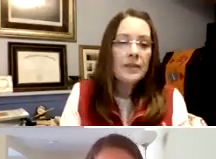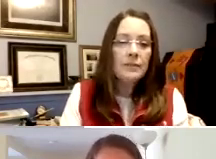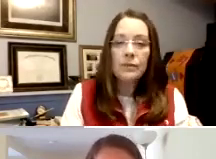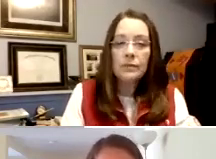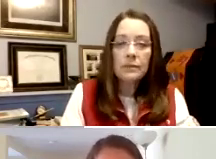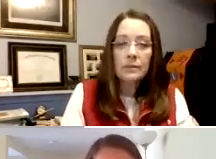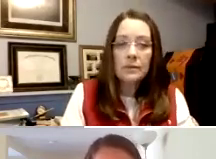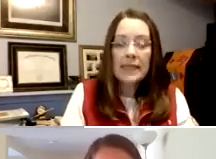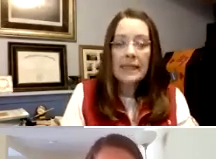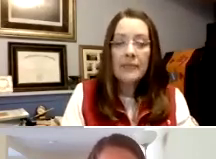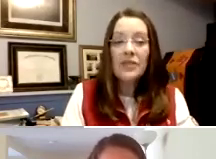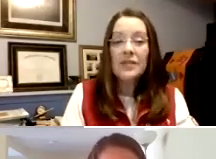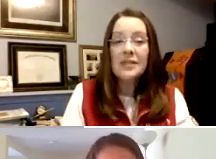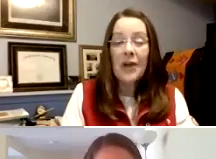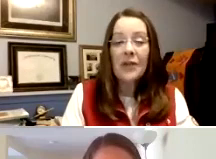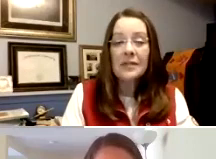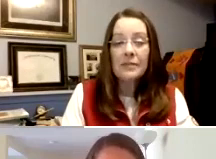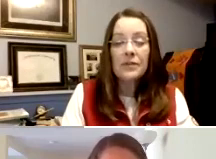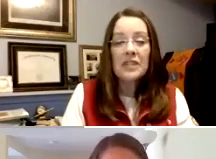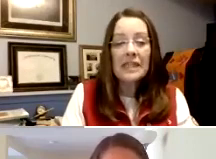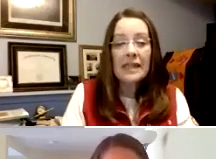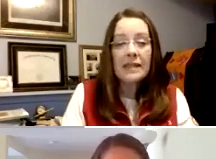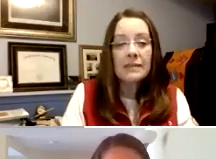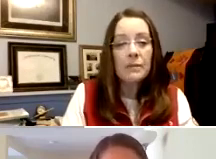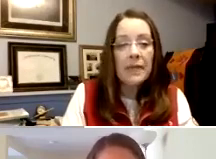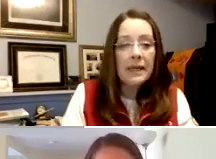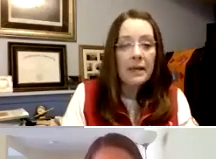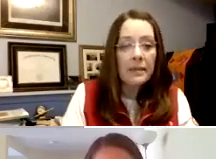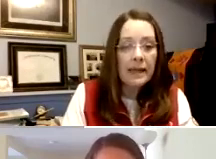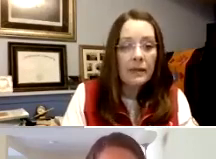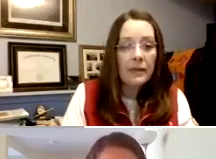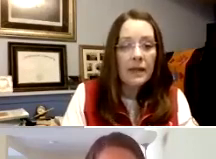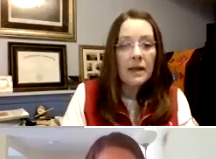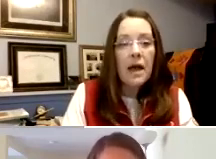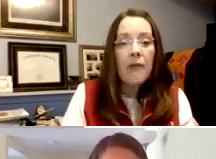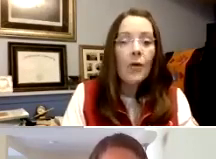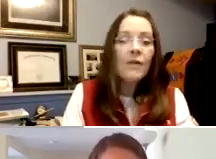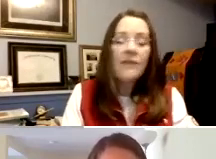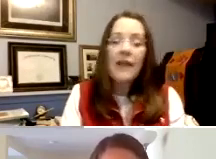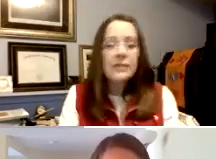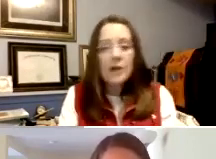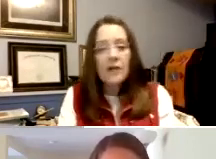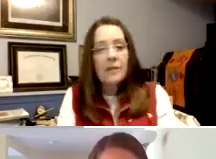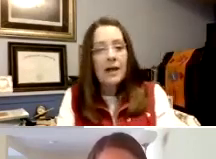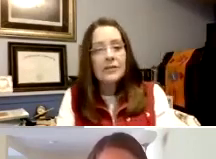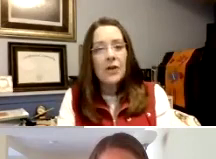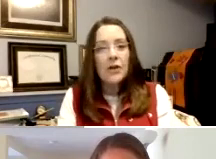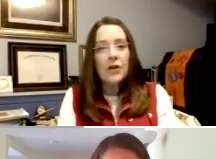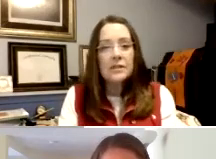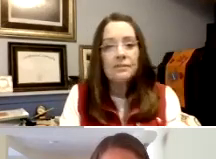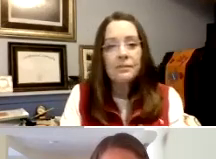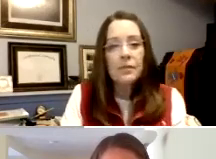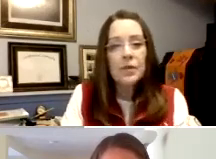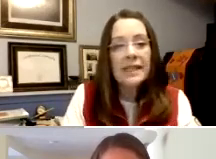red spoon to get them to visually regard the spoon, visually attend to the spoon, pick it up and eat with it, or find their scarf among other